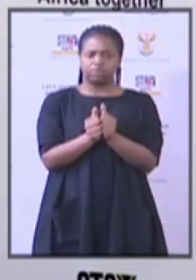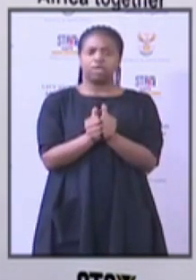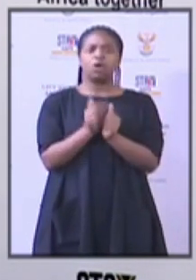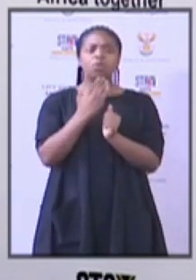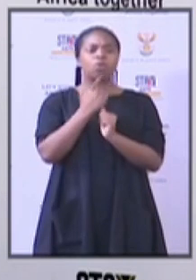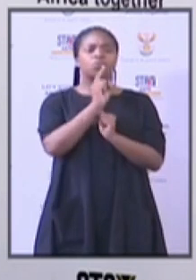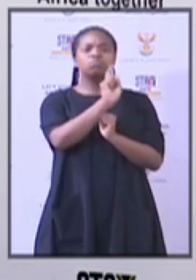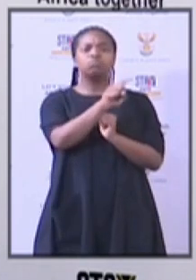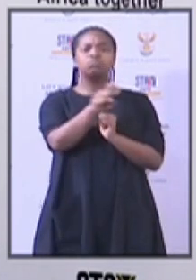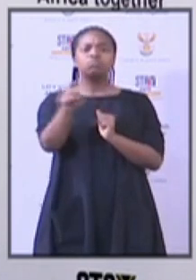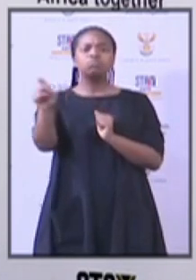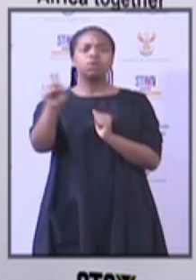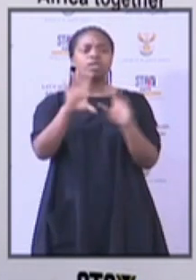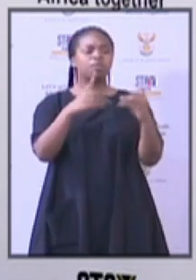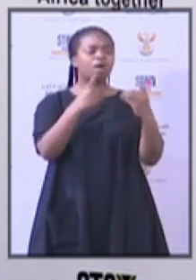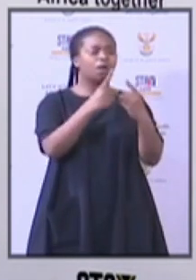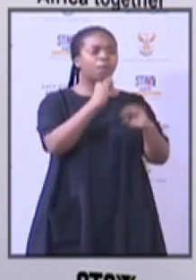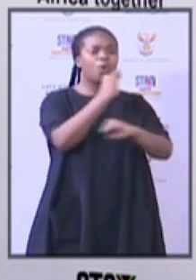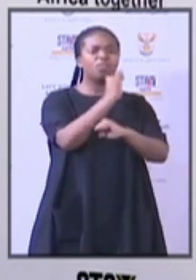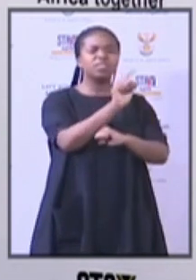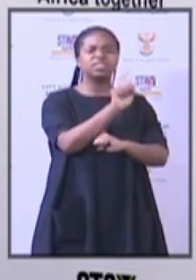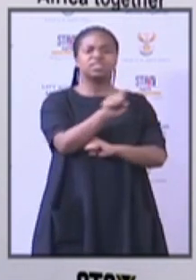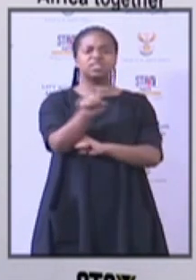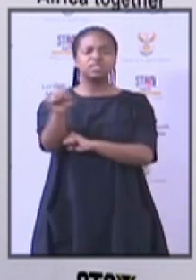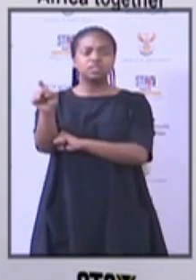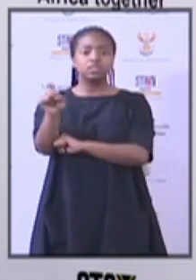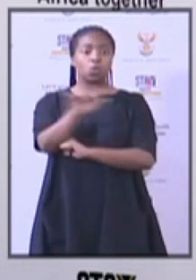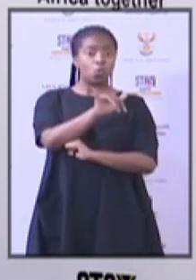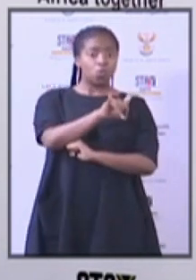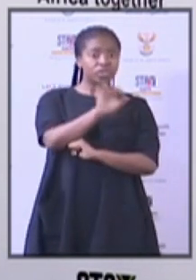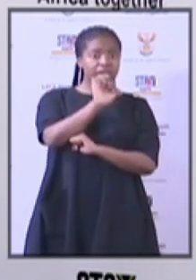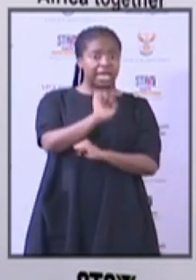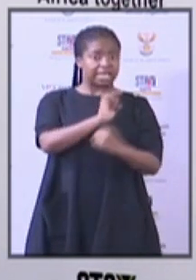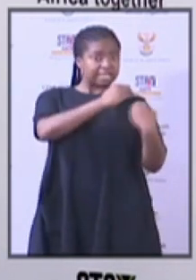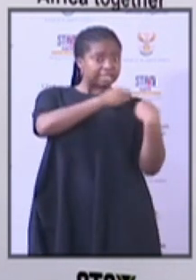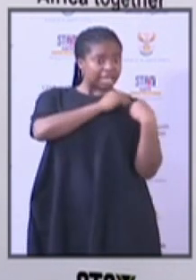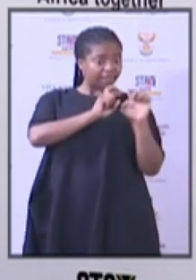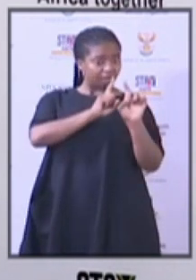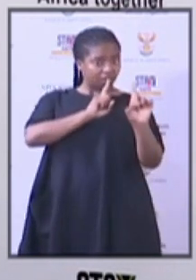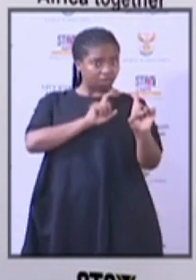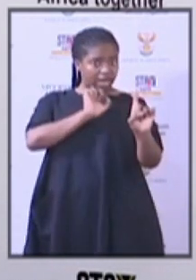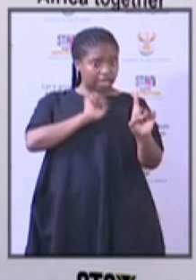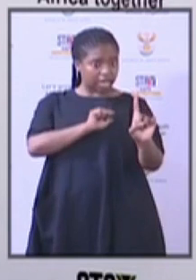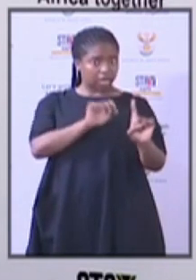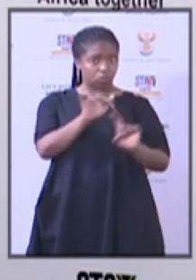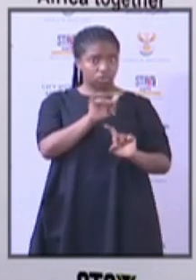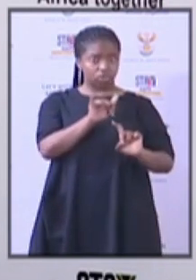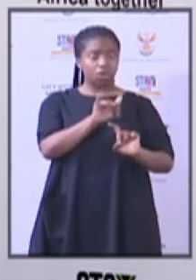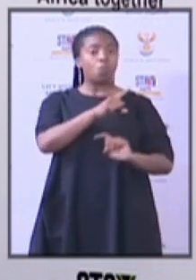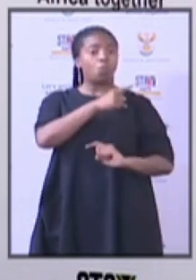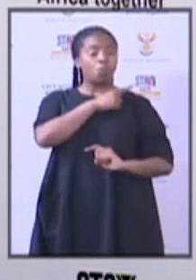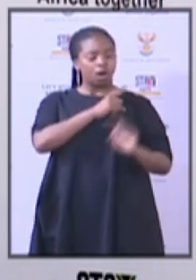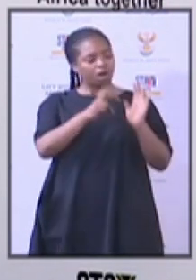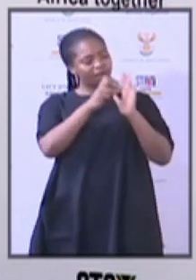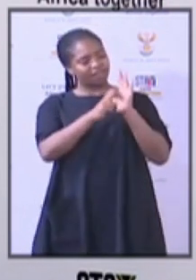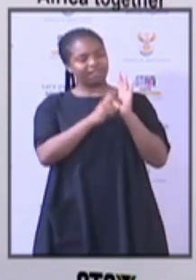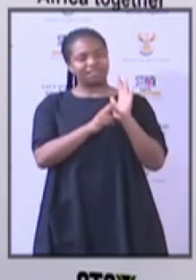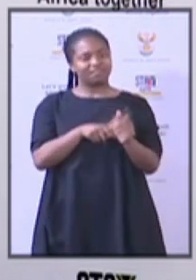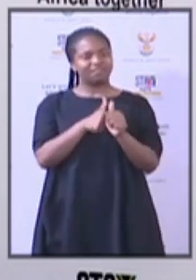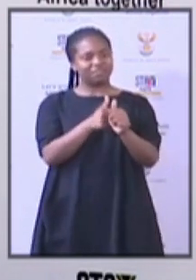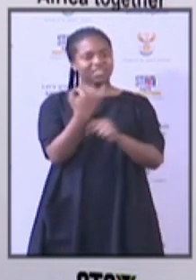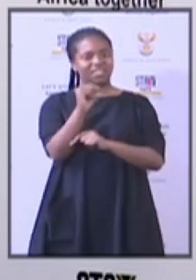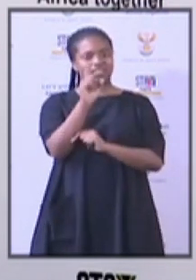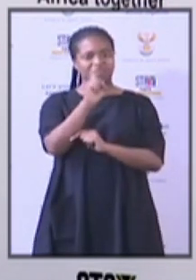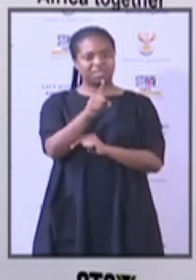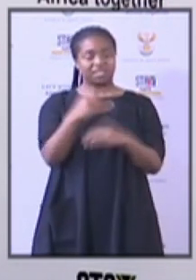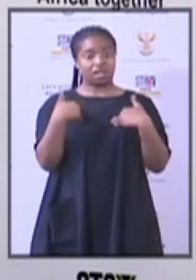constantly review the services that can resume safely in line with the disaster regulations and the